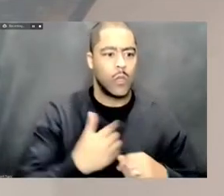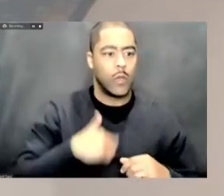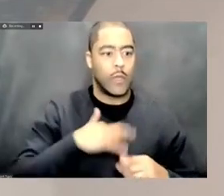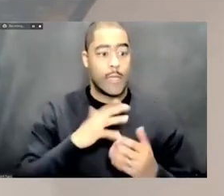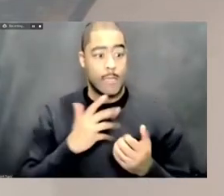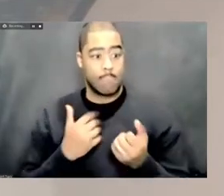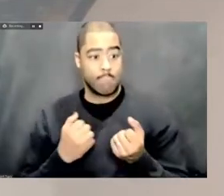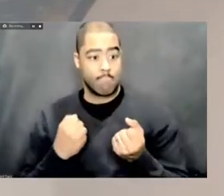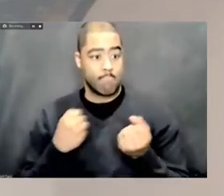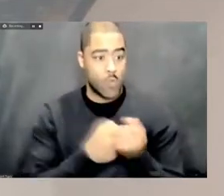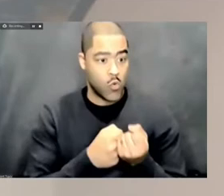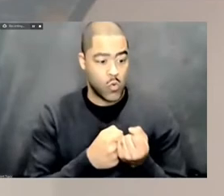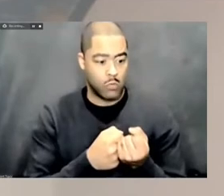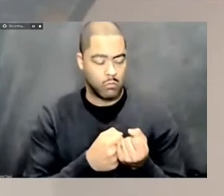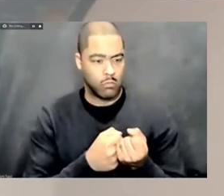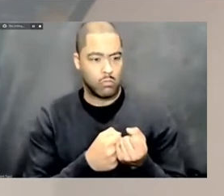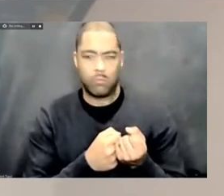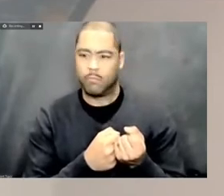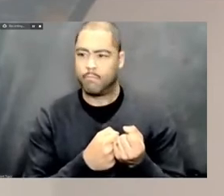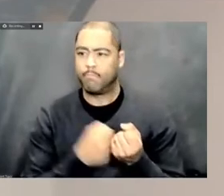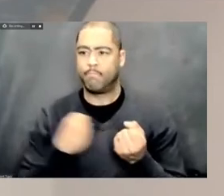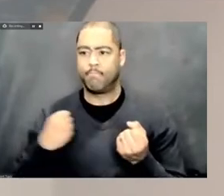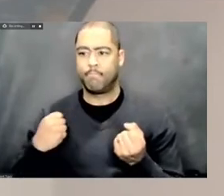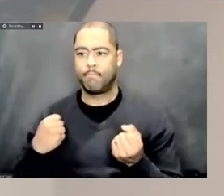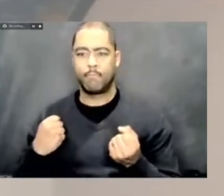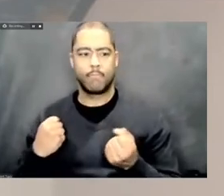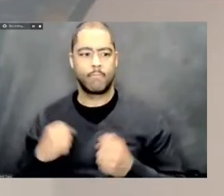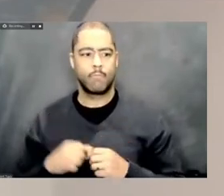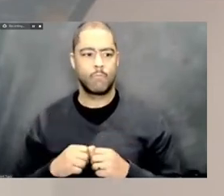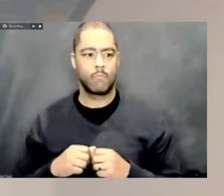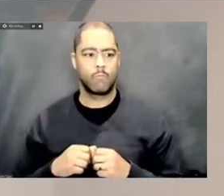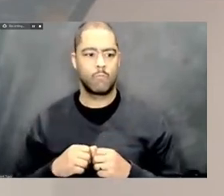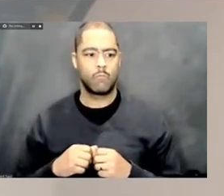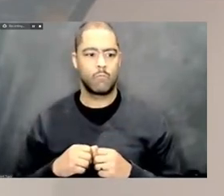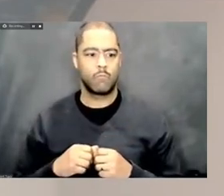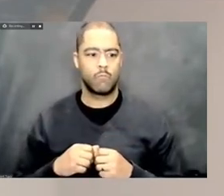Your ticket does not guarantee that we will honor your reservations.